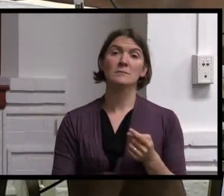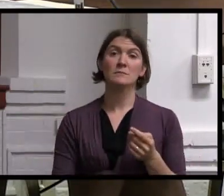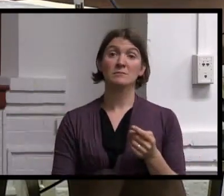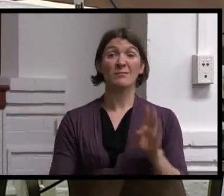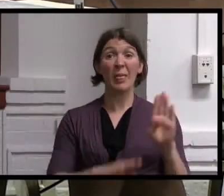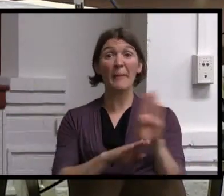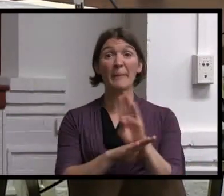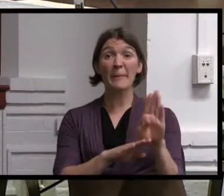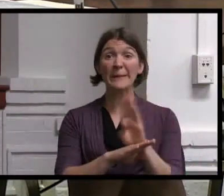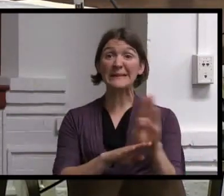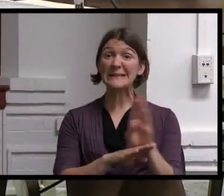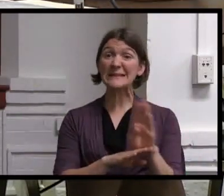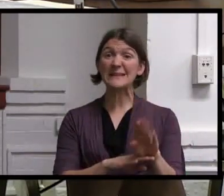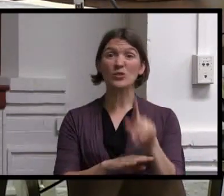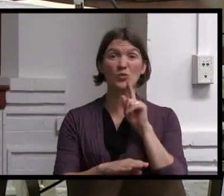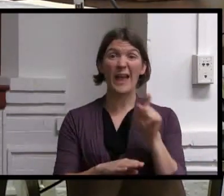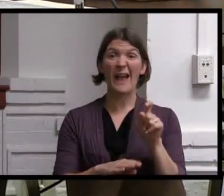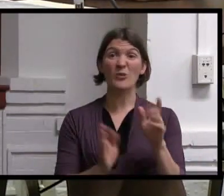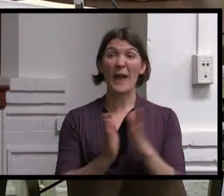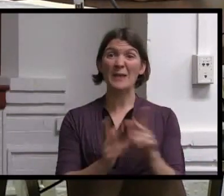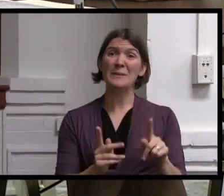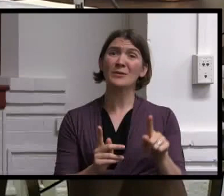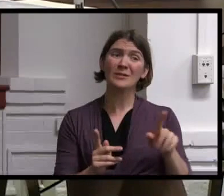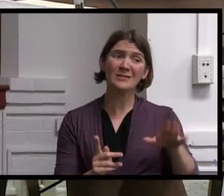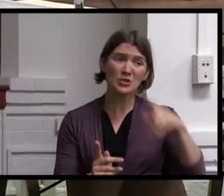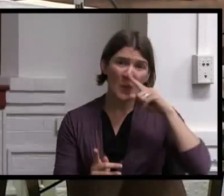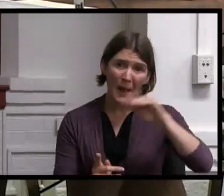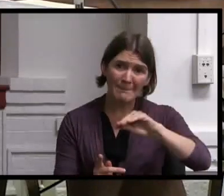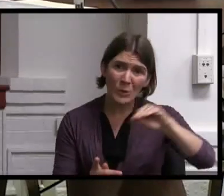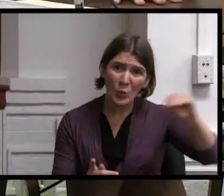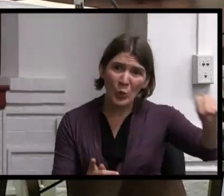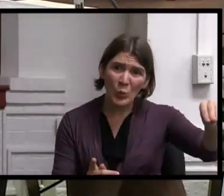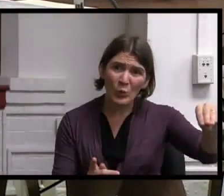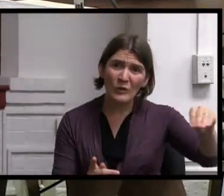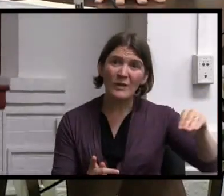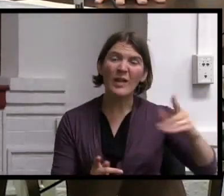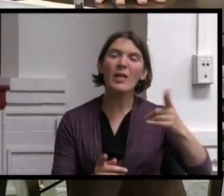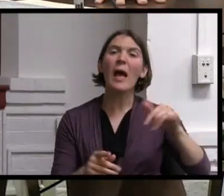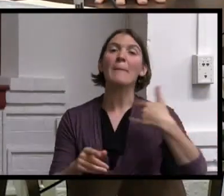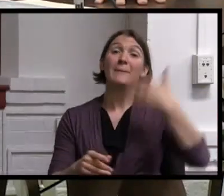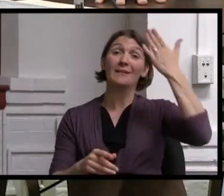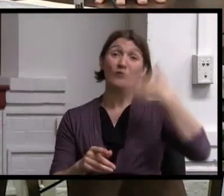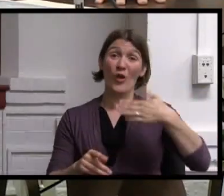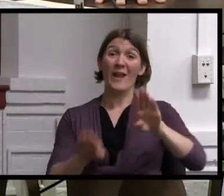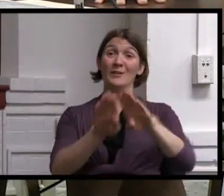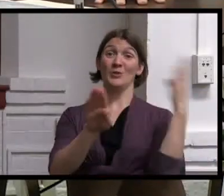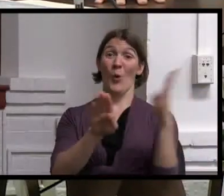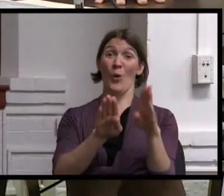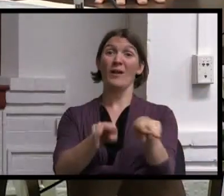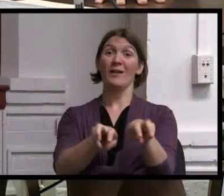Our merchants are having to ask people to leave their stoop, their storefront,